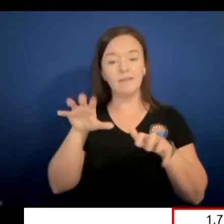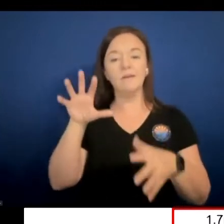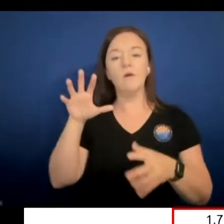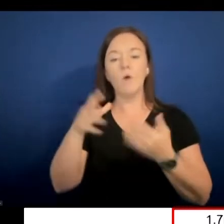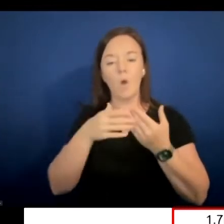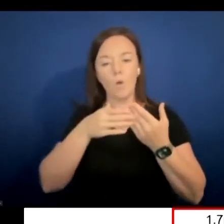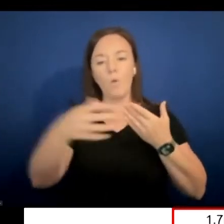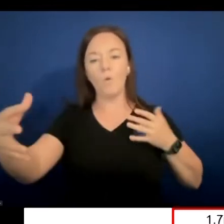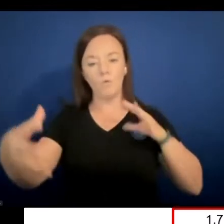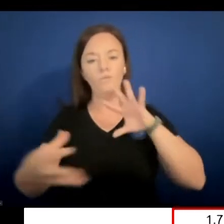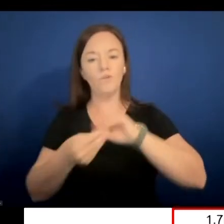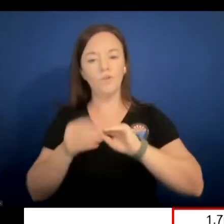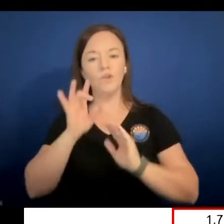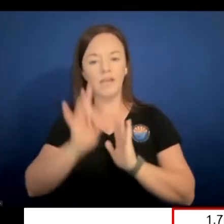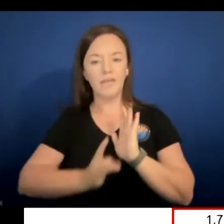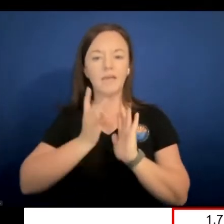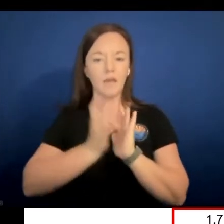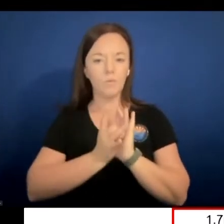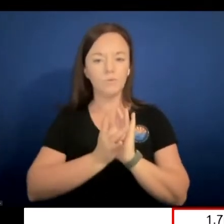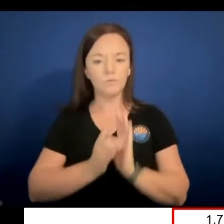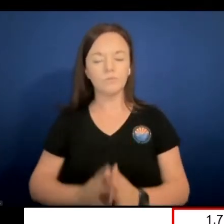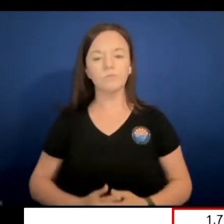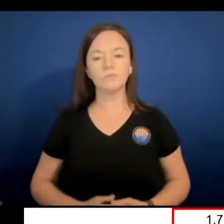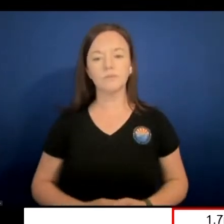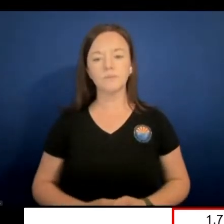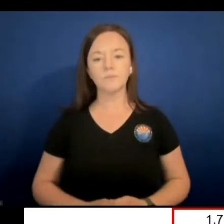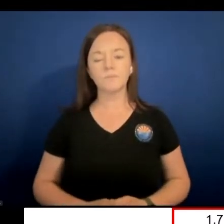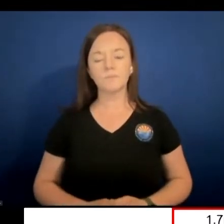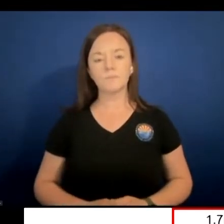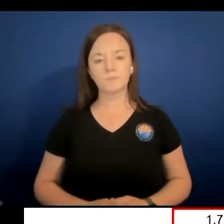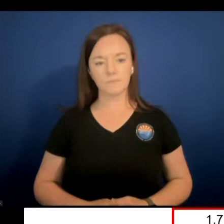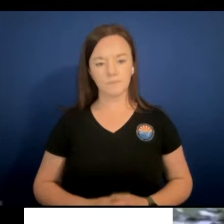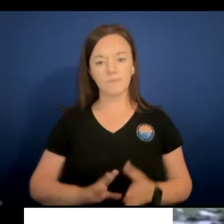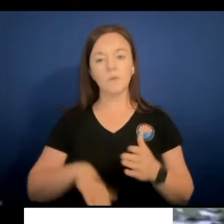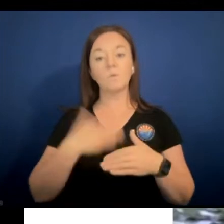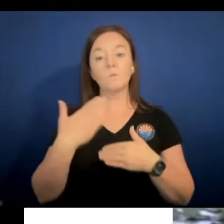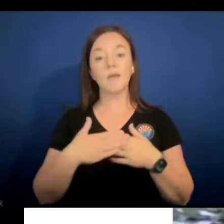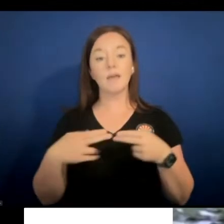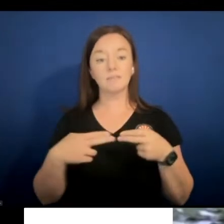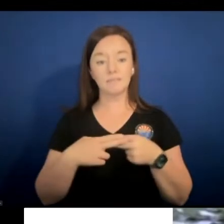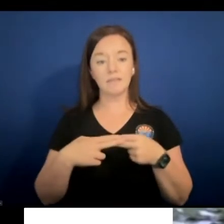period. And so as we go forward on the next slide,